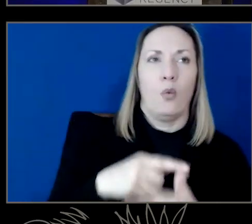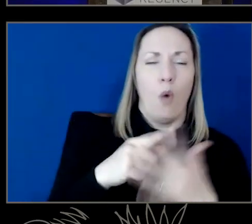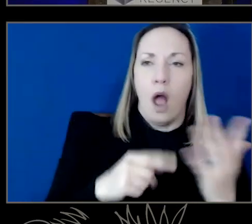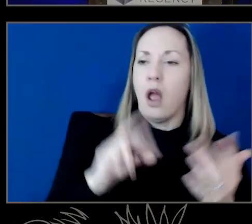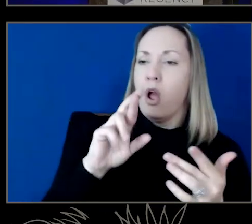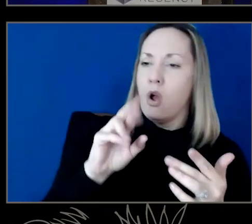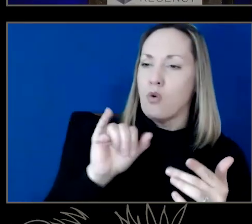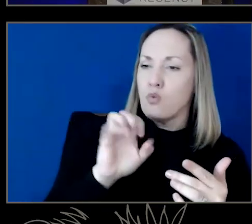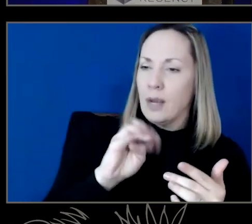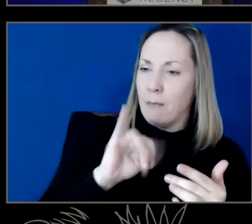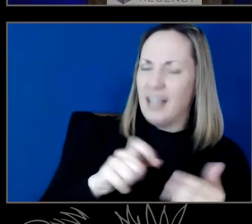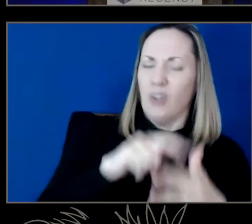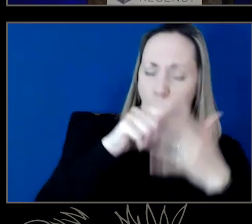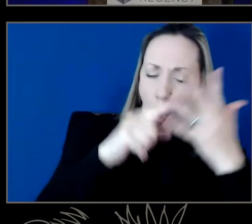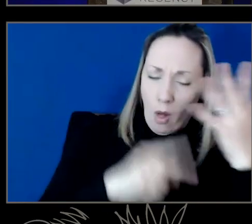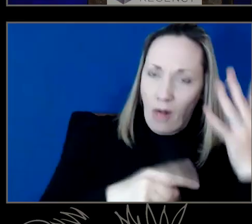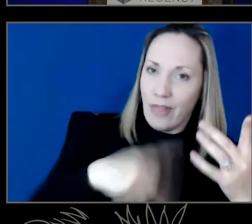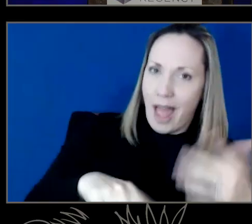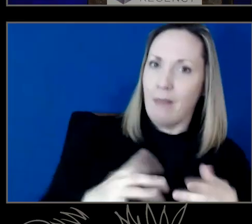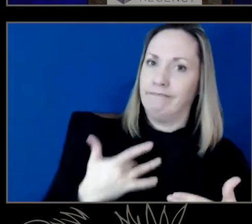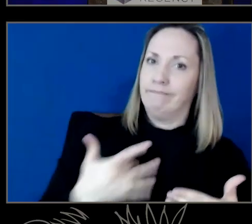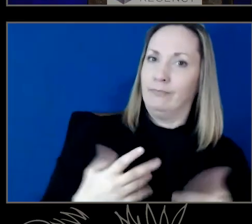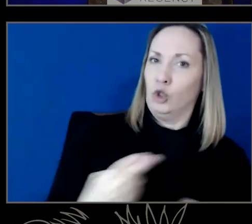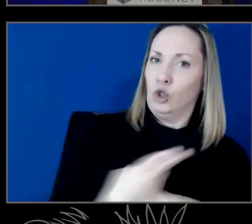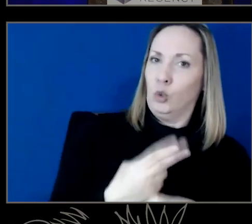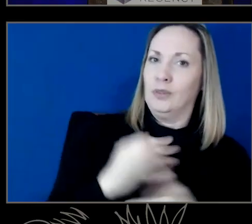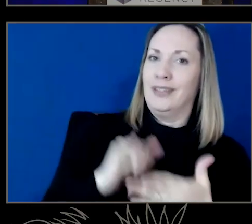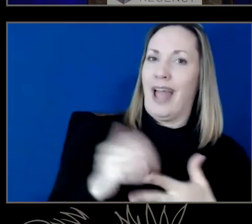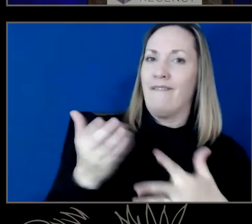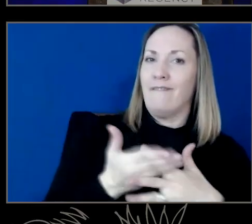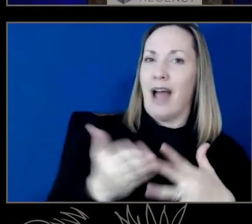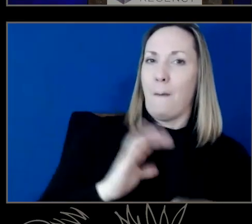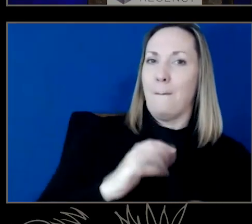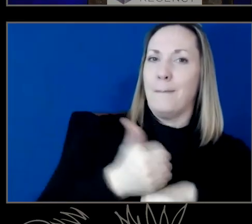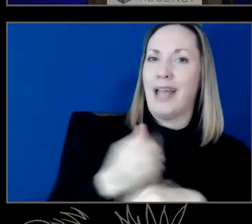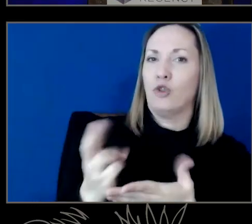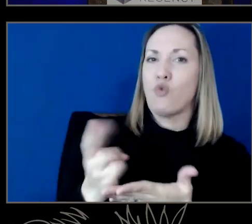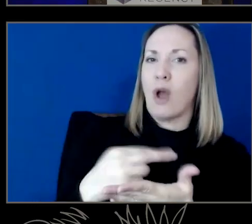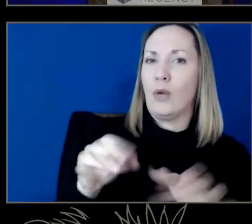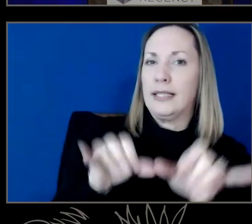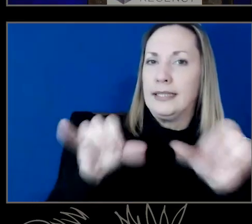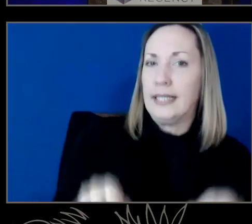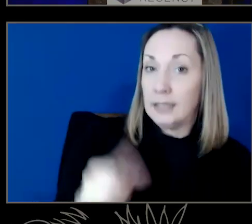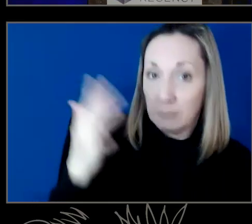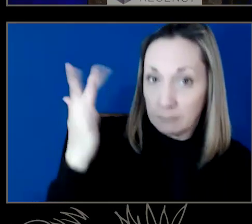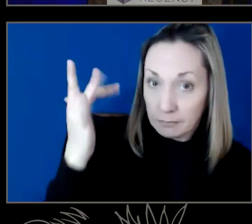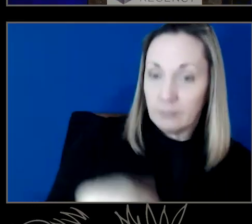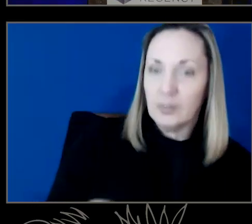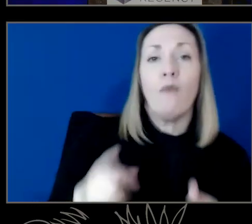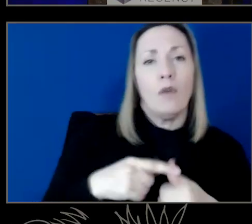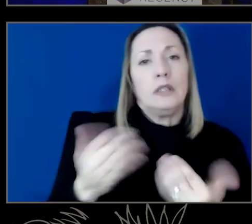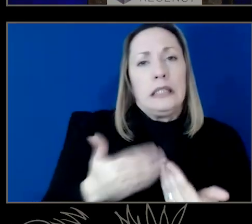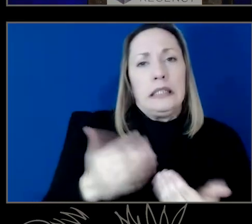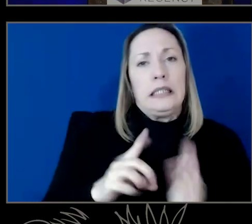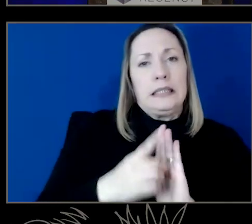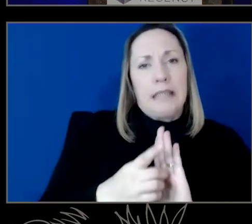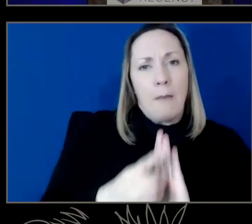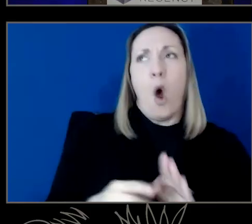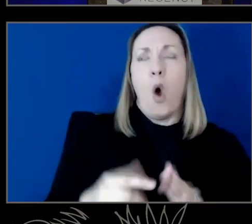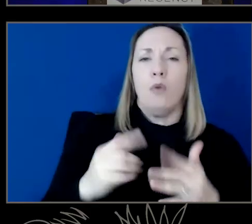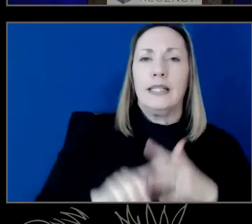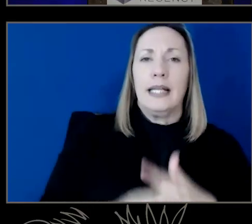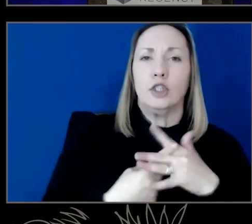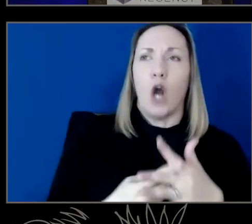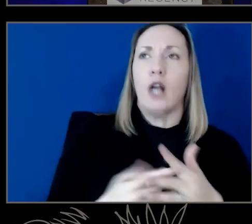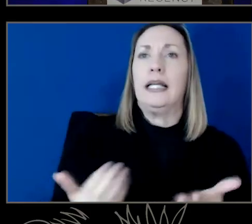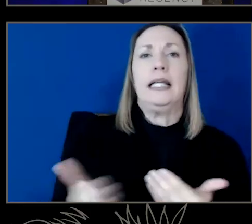Remix, React Router all kind of lean into this file-based routing system? So first, it's easy to demo and get started with. It's easy to build something